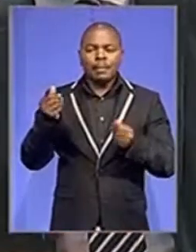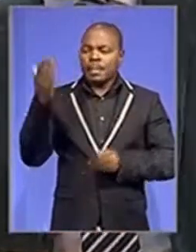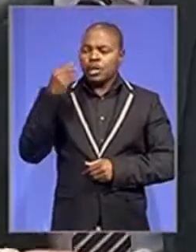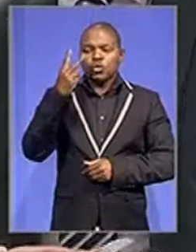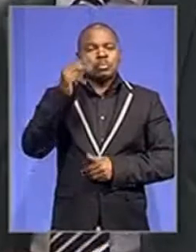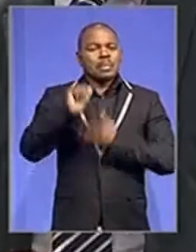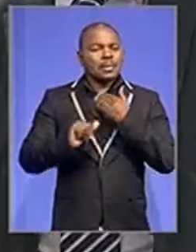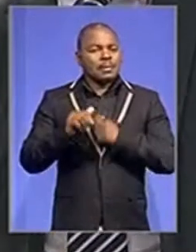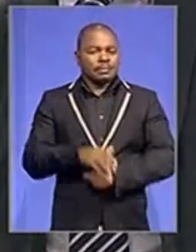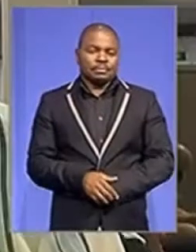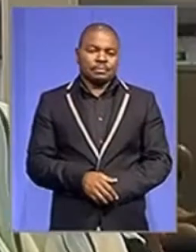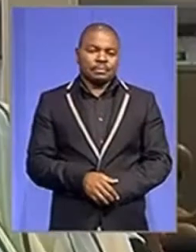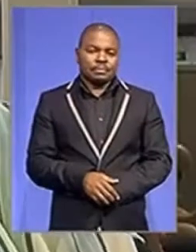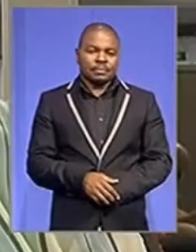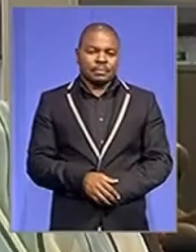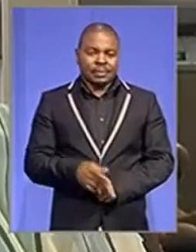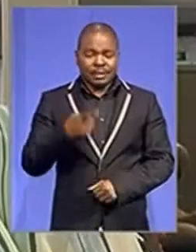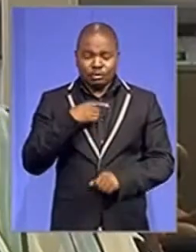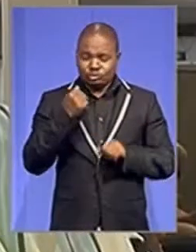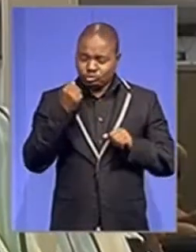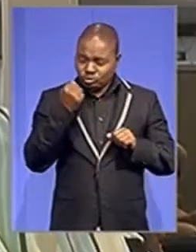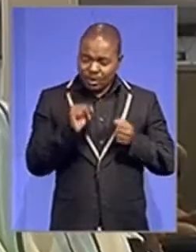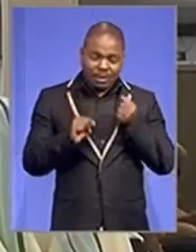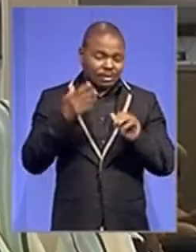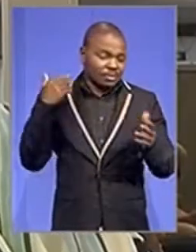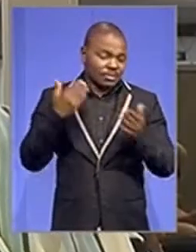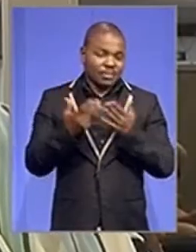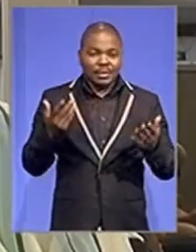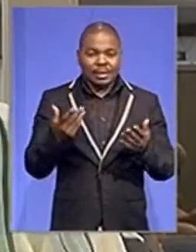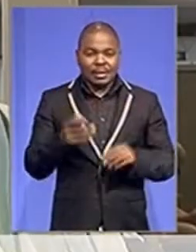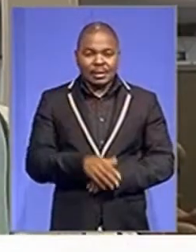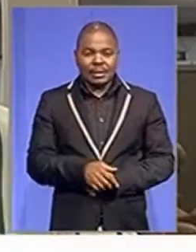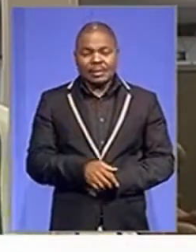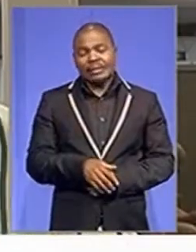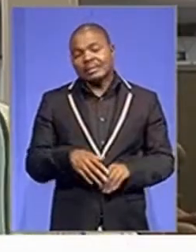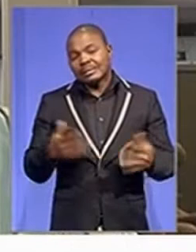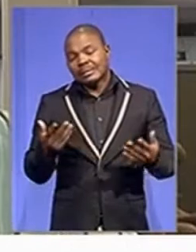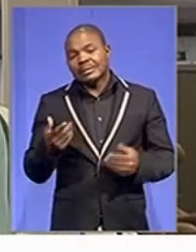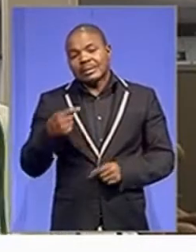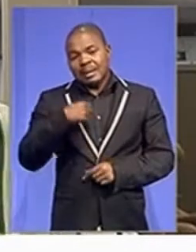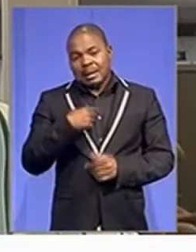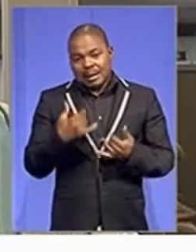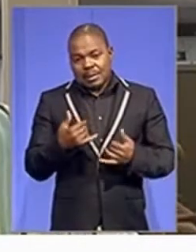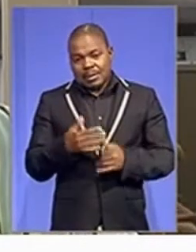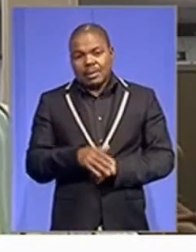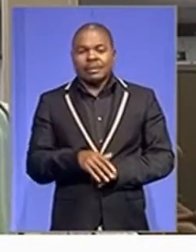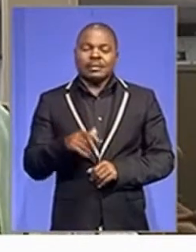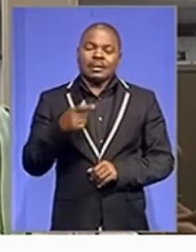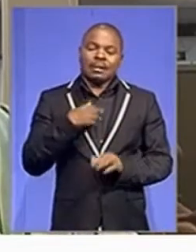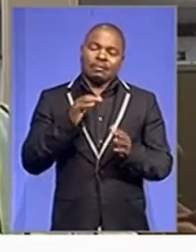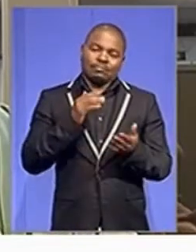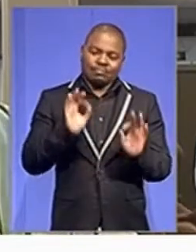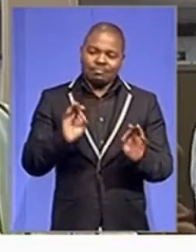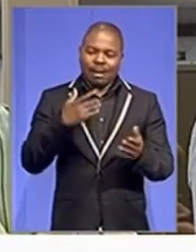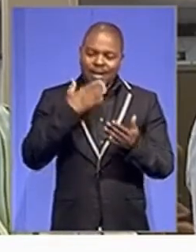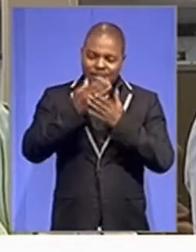2 tse di fetileng. I also struggle with me. I will not give it my, at least I can draw